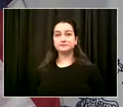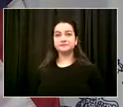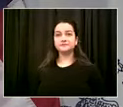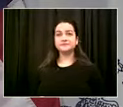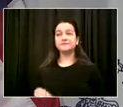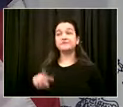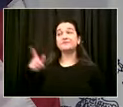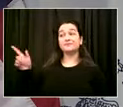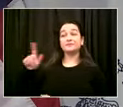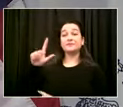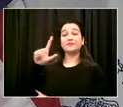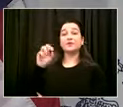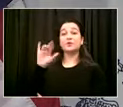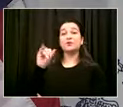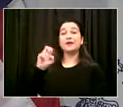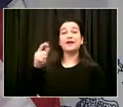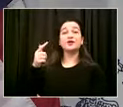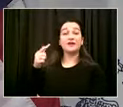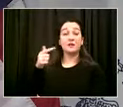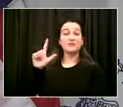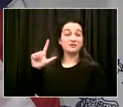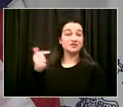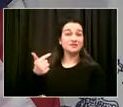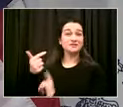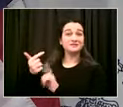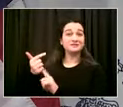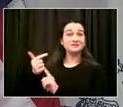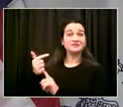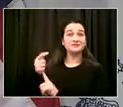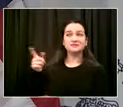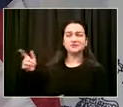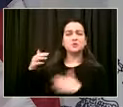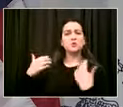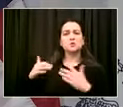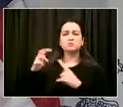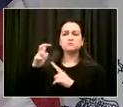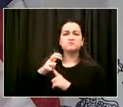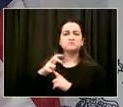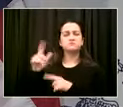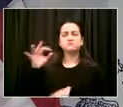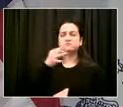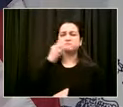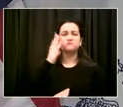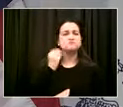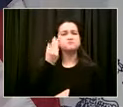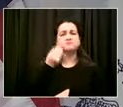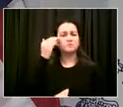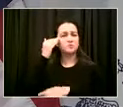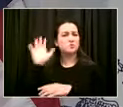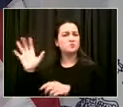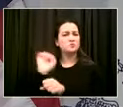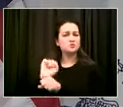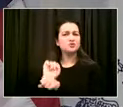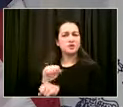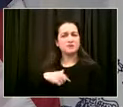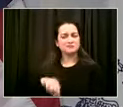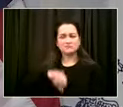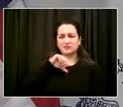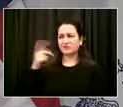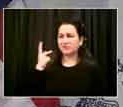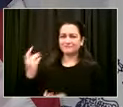the transition, look, that's well ahead. I think the way we go about this is to create the strongest recovery